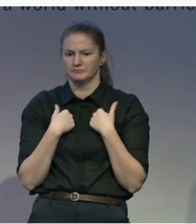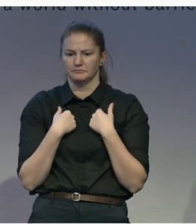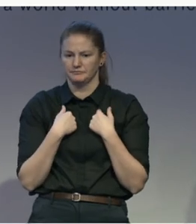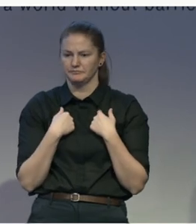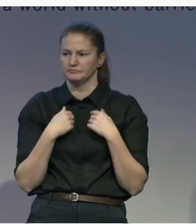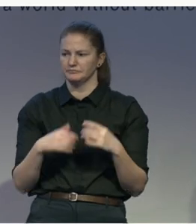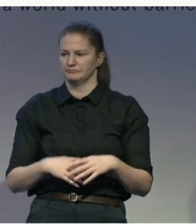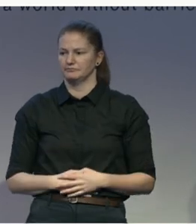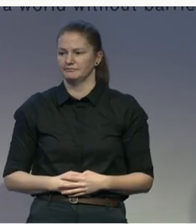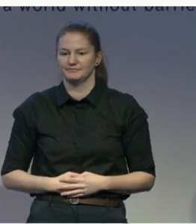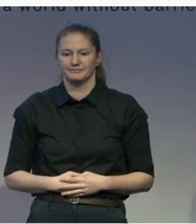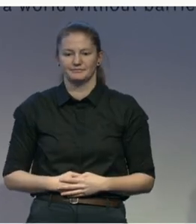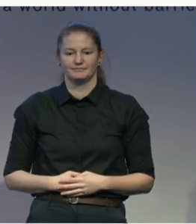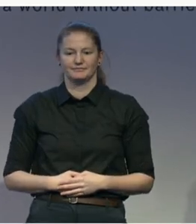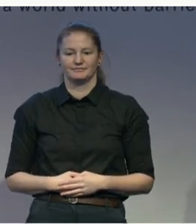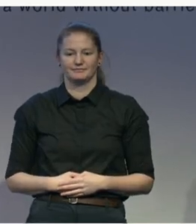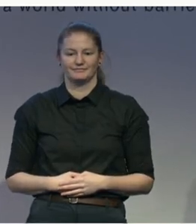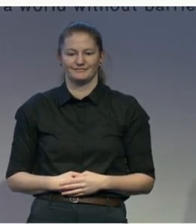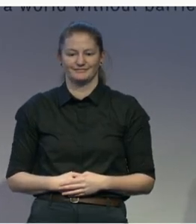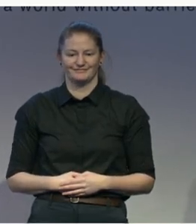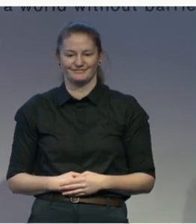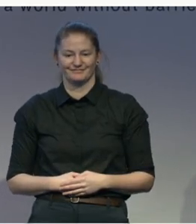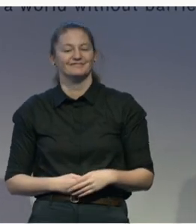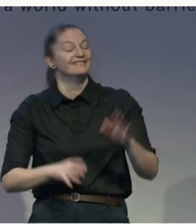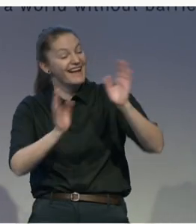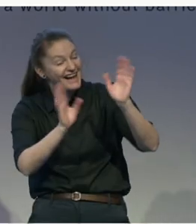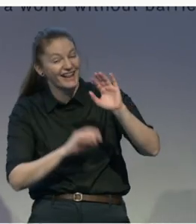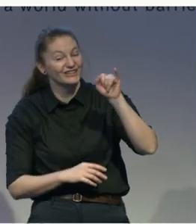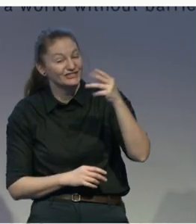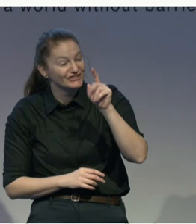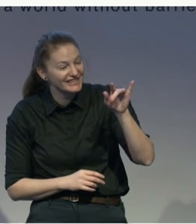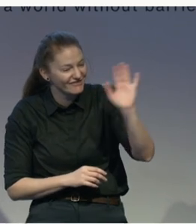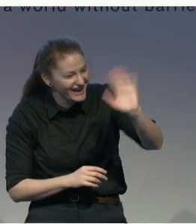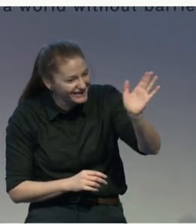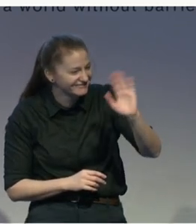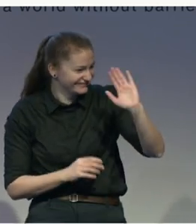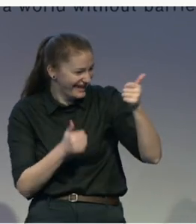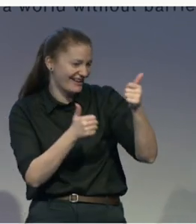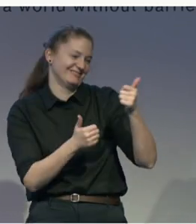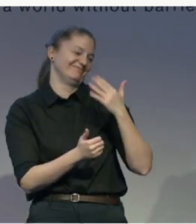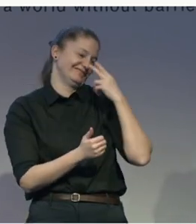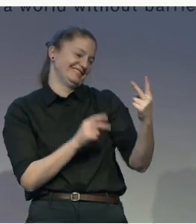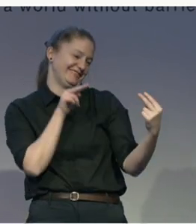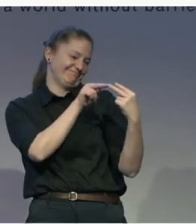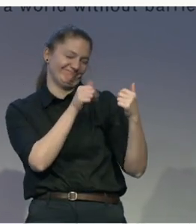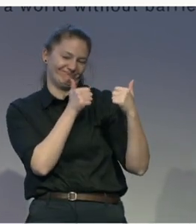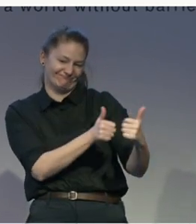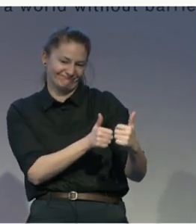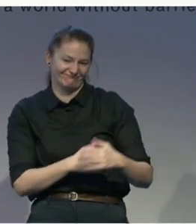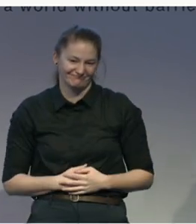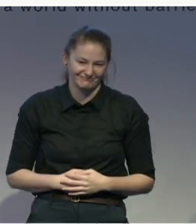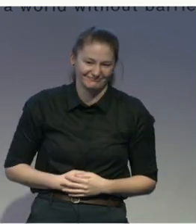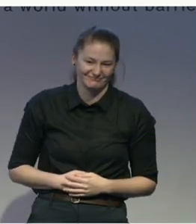Mm-hmm. Hi, Jennifer. Good to see you. You're familiar with our organization. About half of our senior leadership team is female. In addition, if you look at my government affairs